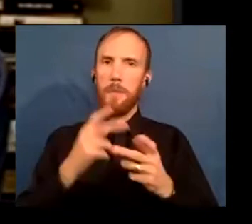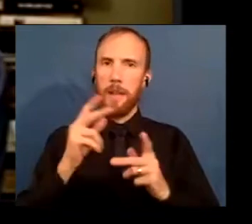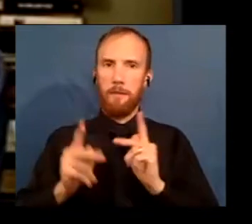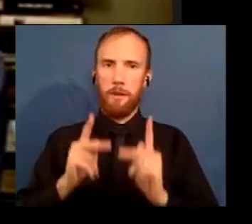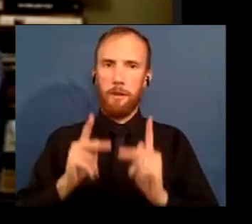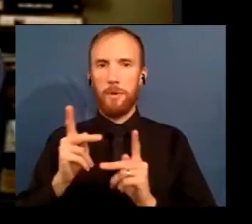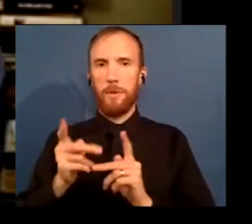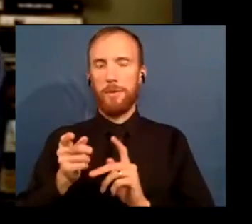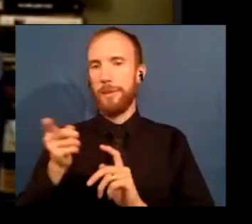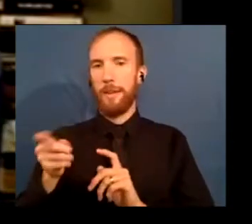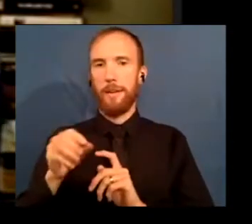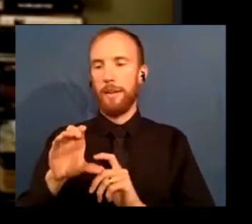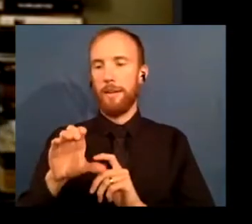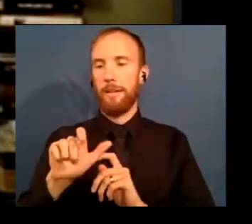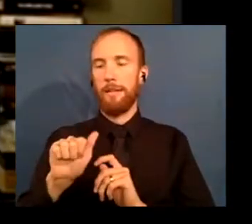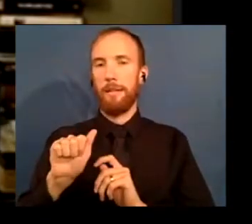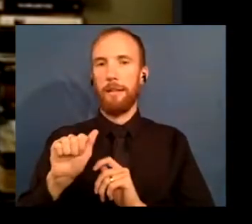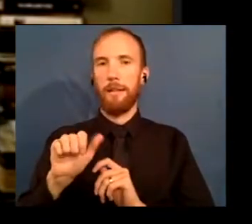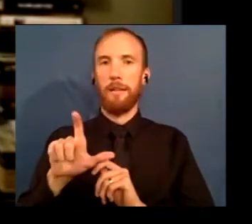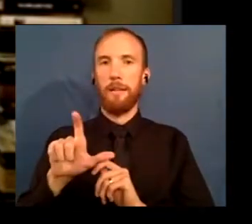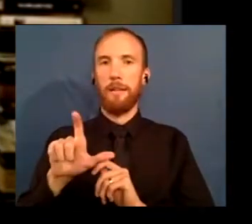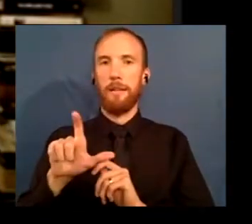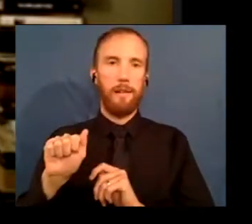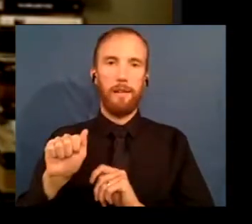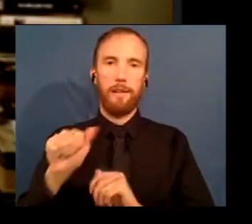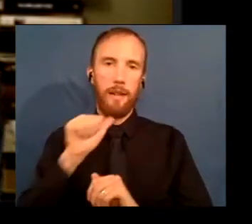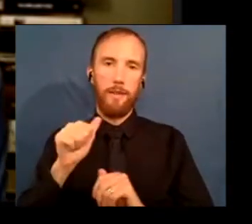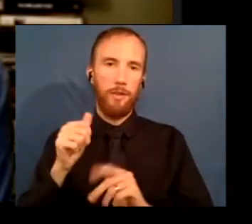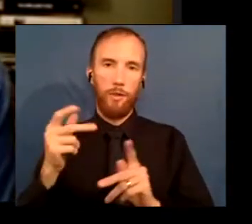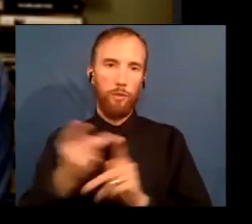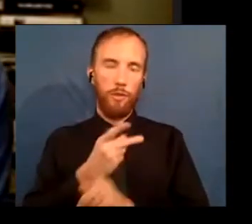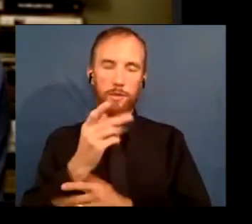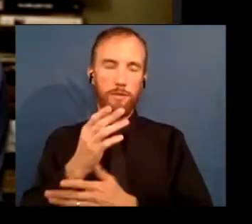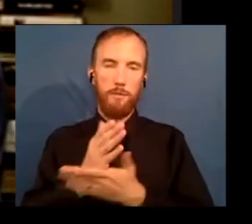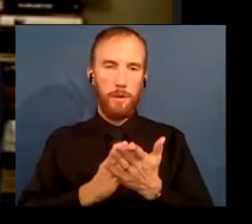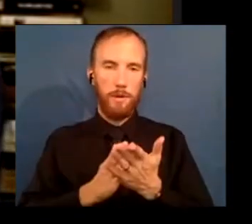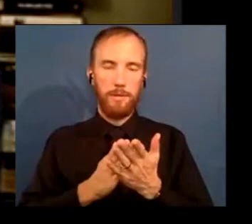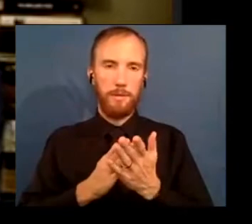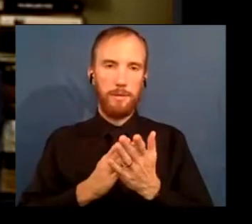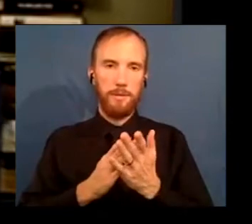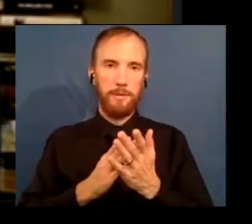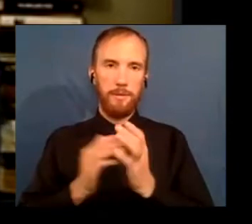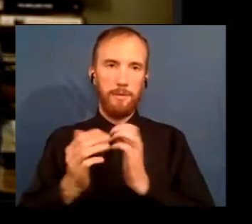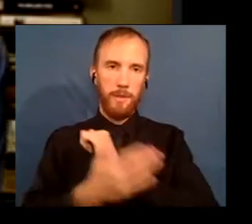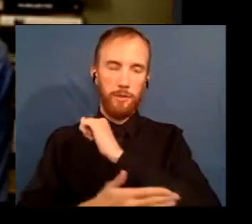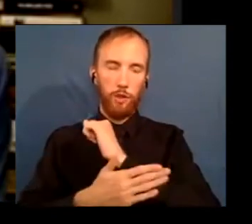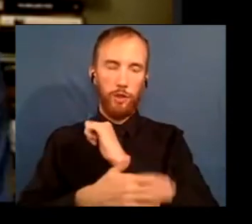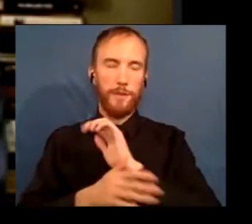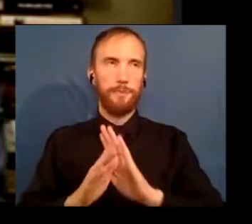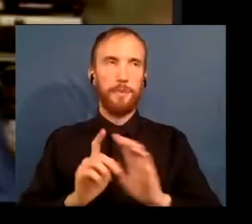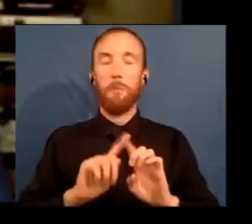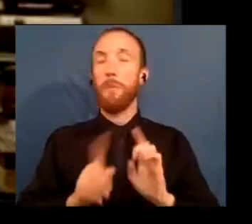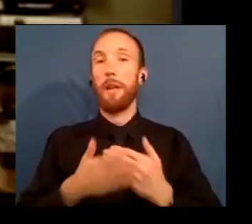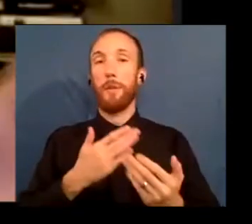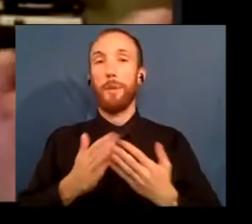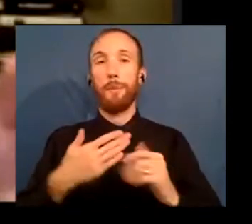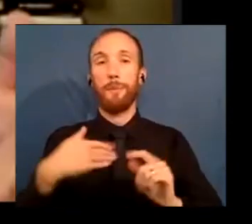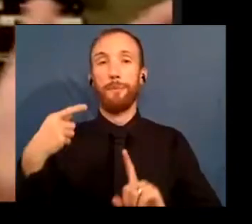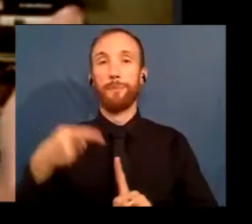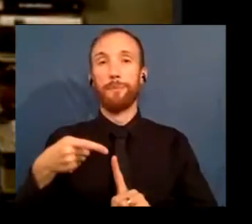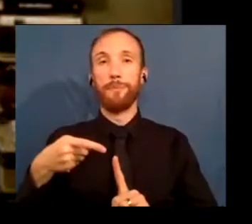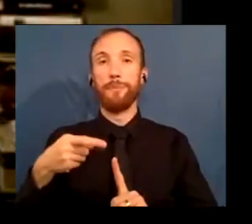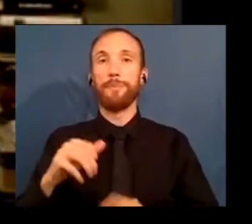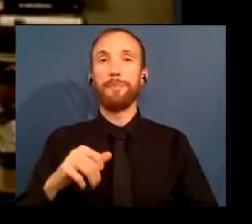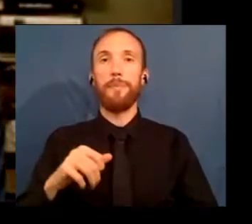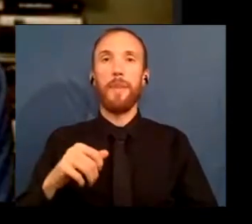the streets trying to learn what's happening and so on. Anyway, the point I'm making is we've had several, you know,